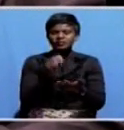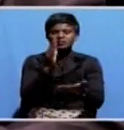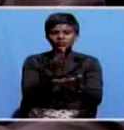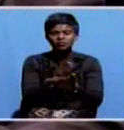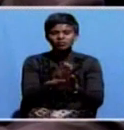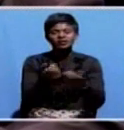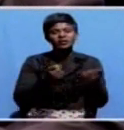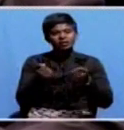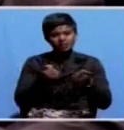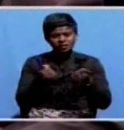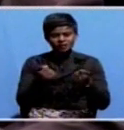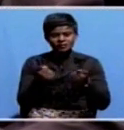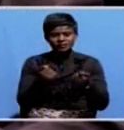car